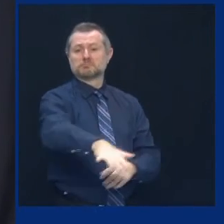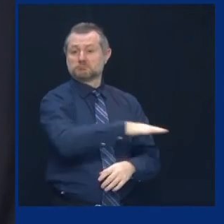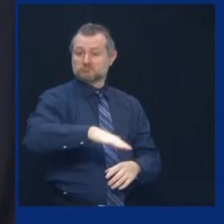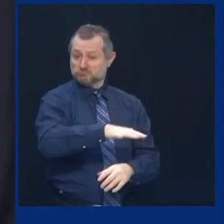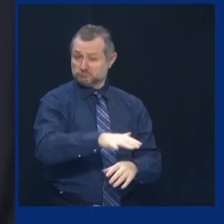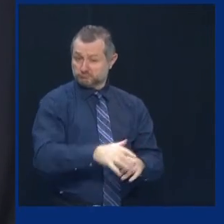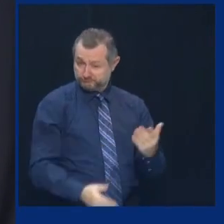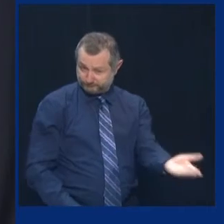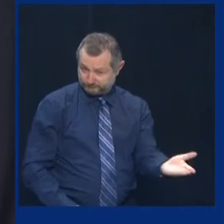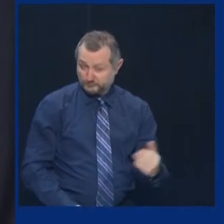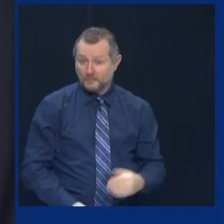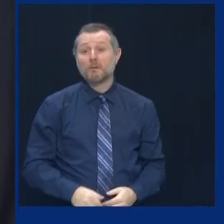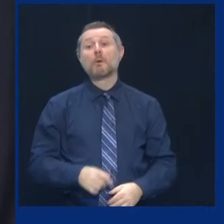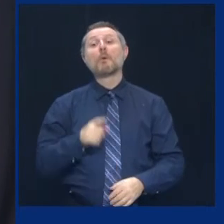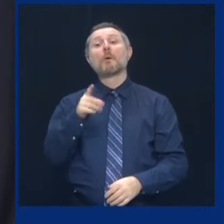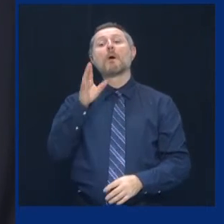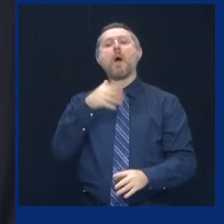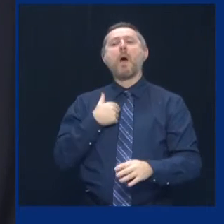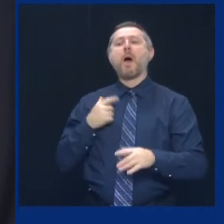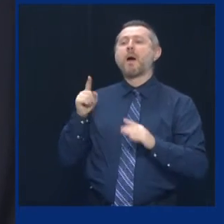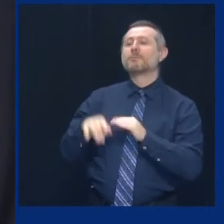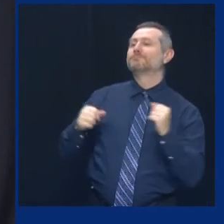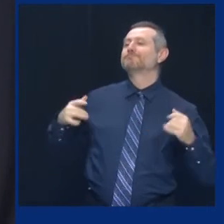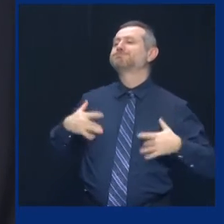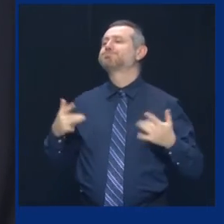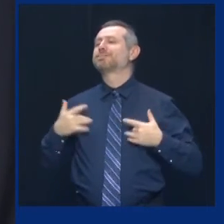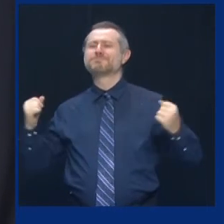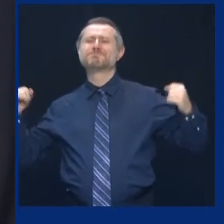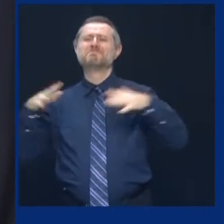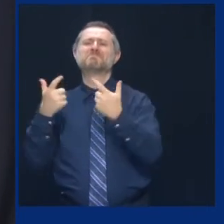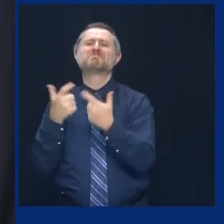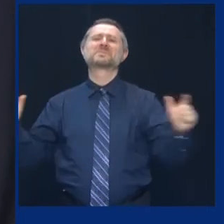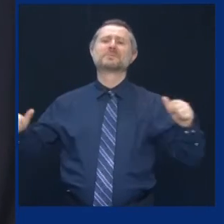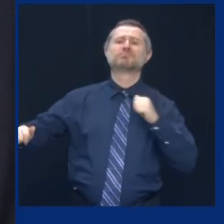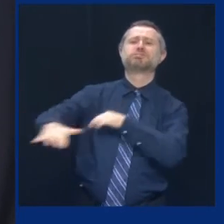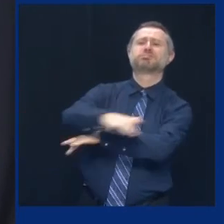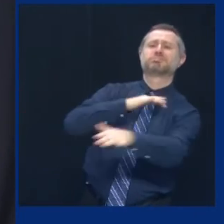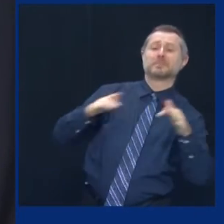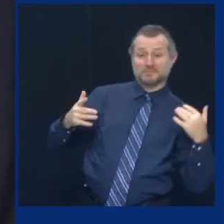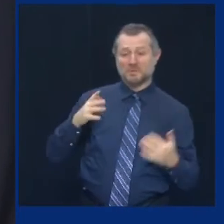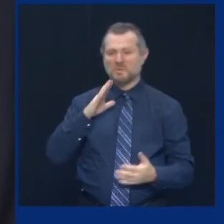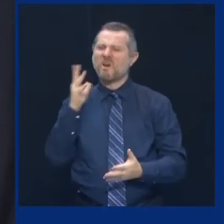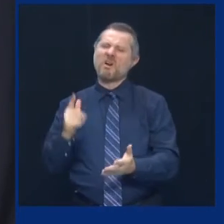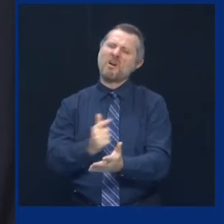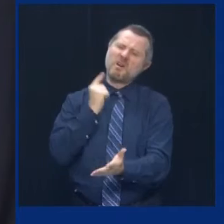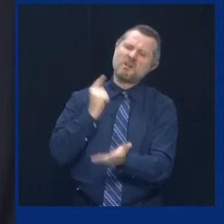distancing, participating in large gatherings, you are more likely to get infected.